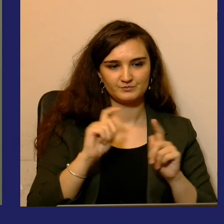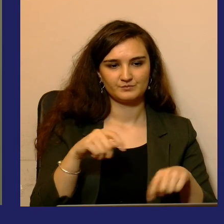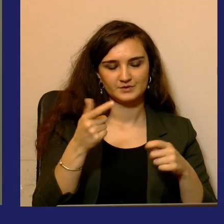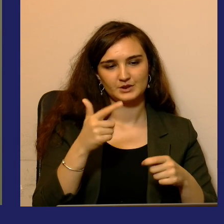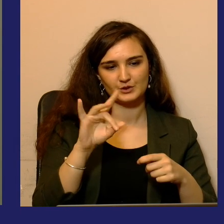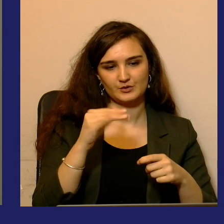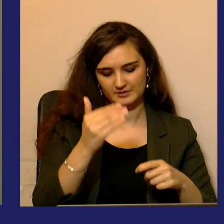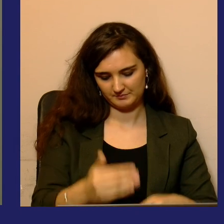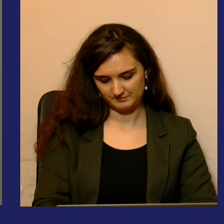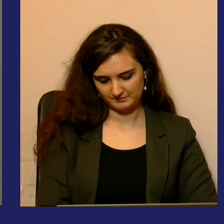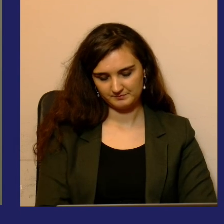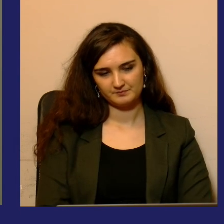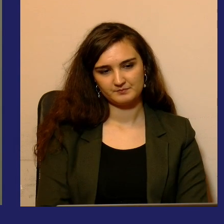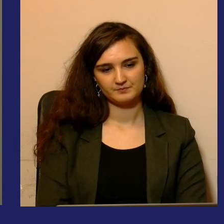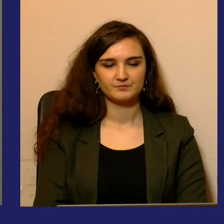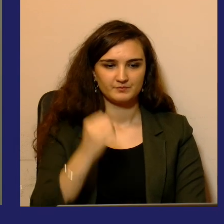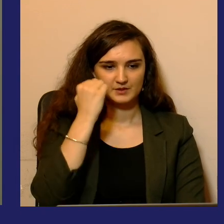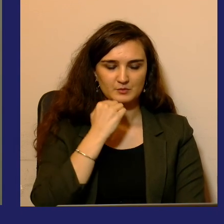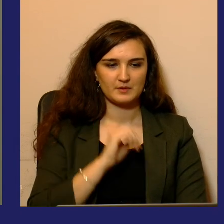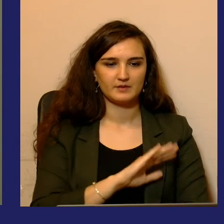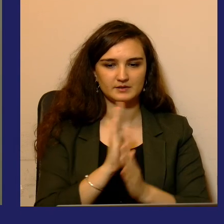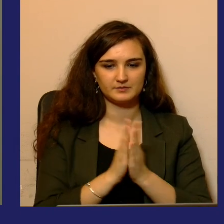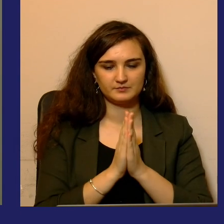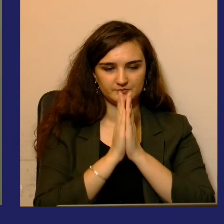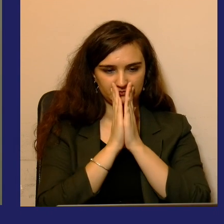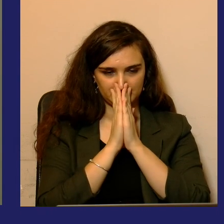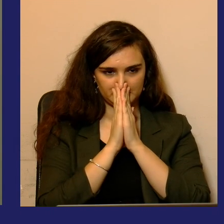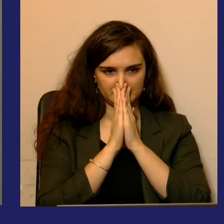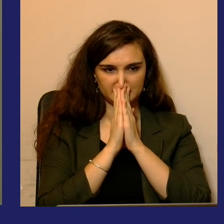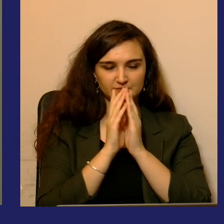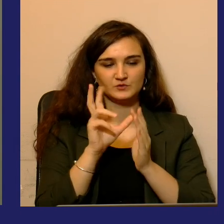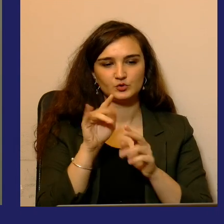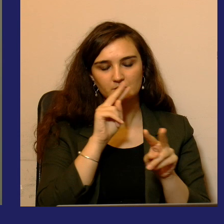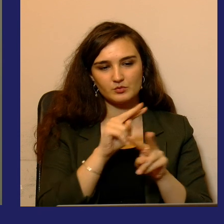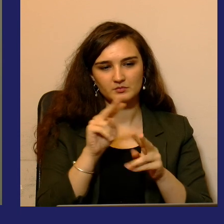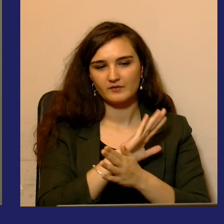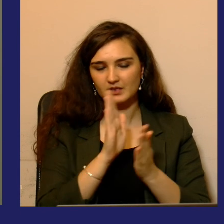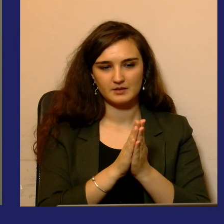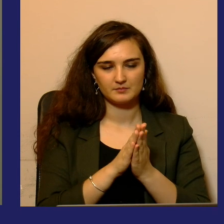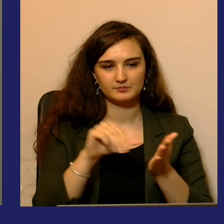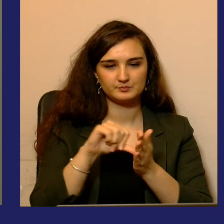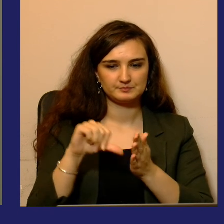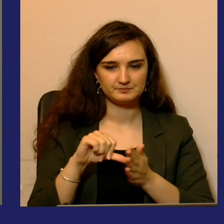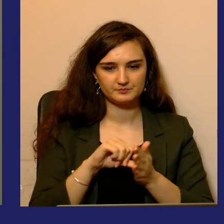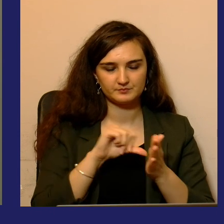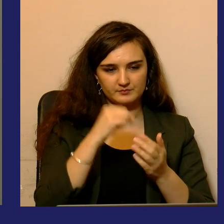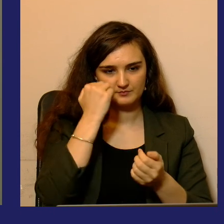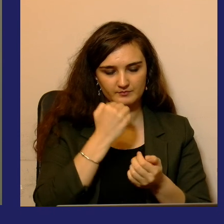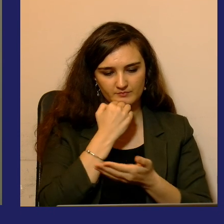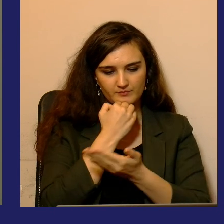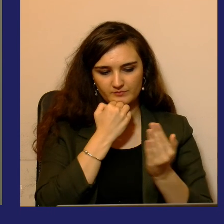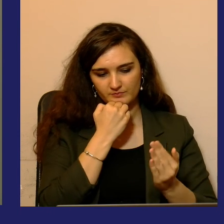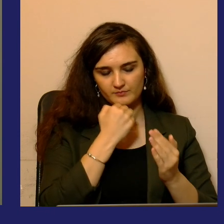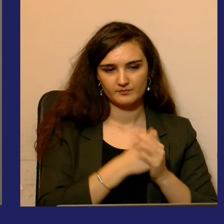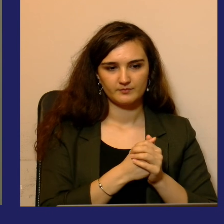Thank you very much, Joe, for moderation, and to all panelists, especially Joe, to you, Joy,